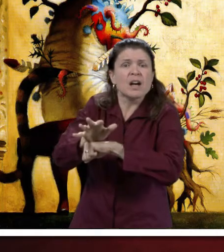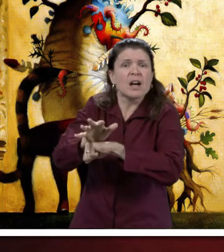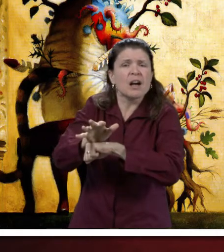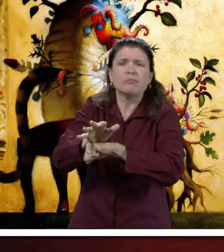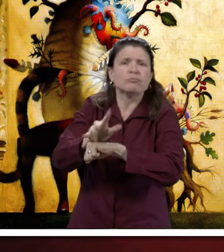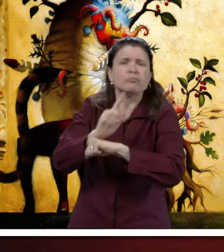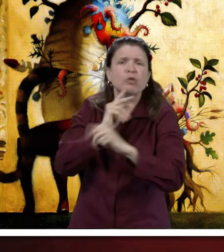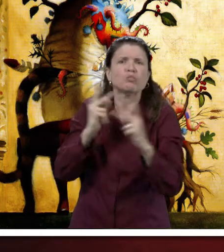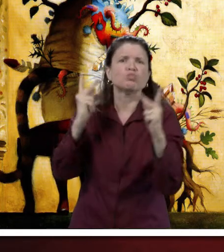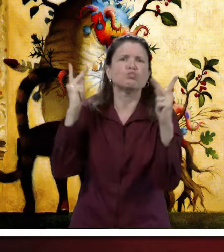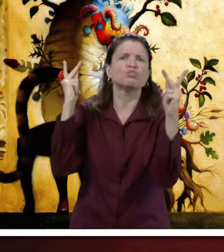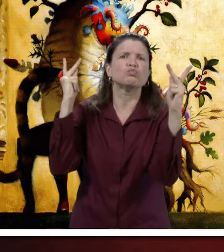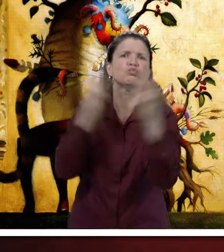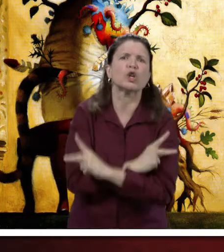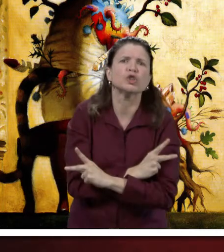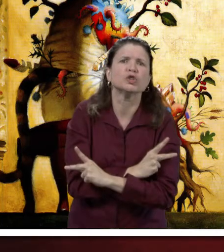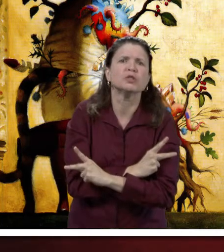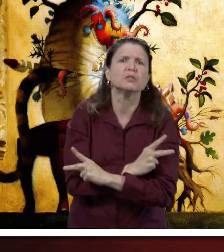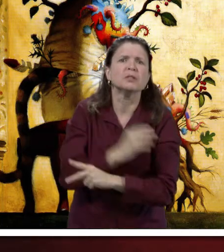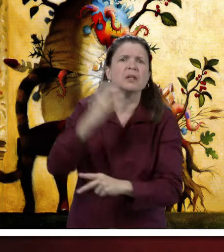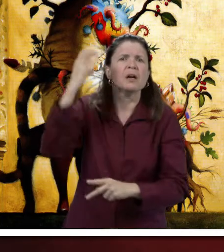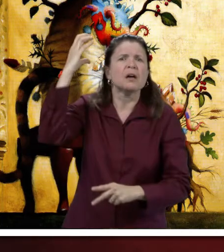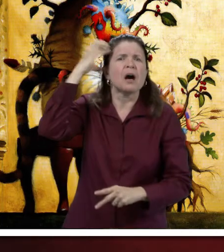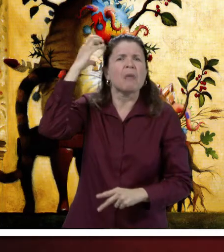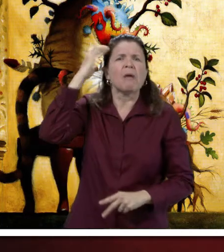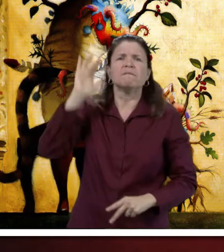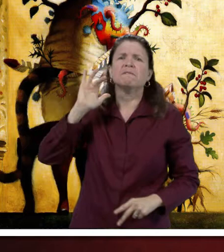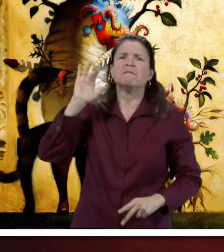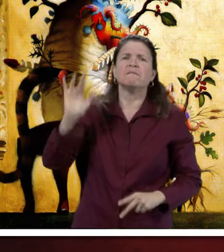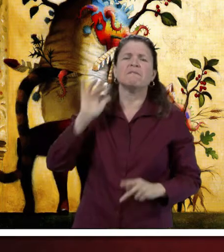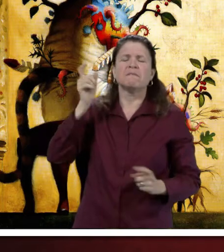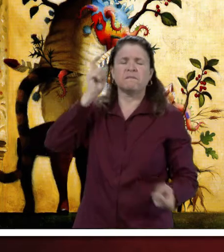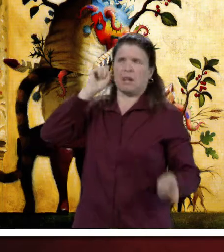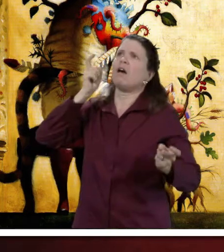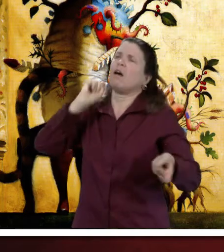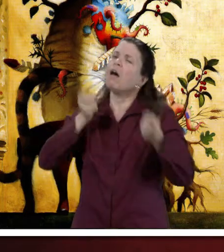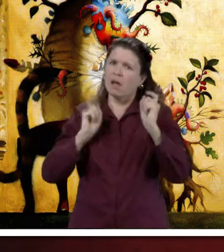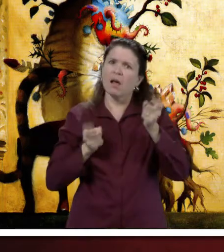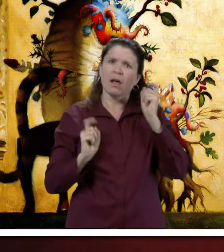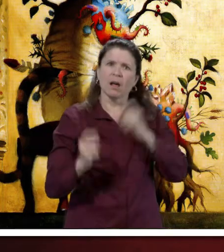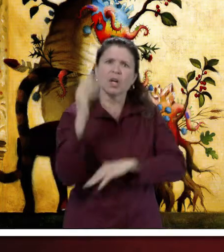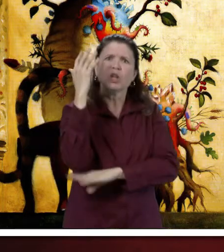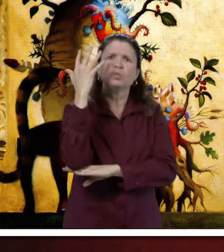long furry tail, but nothing worked.